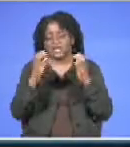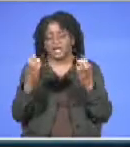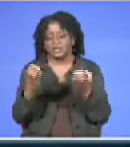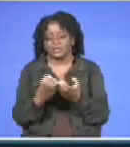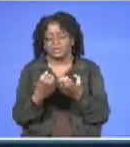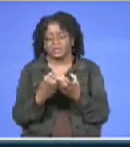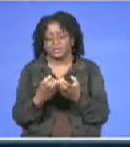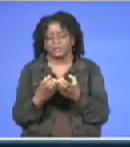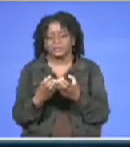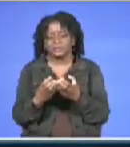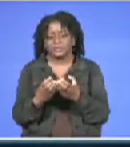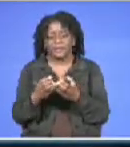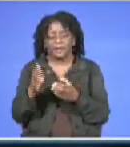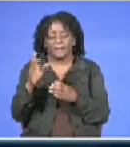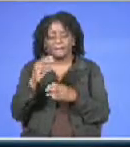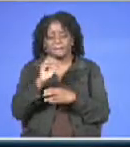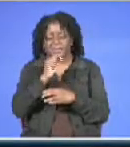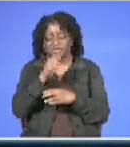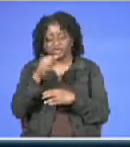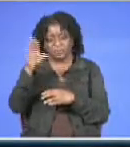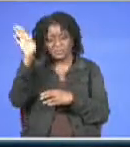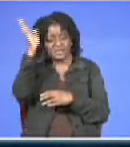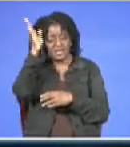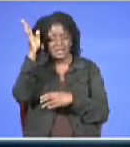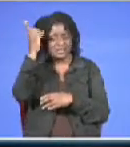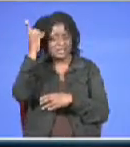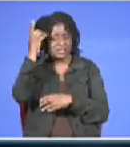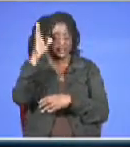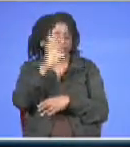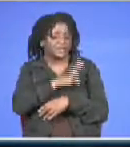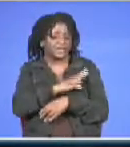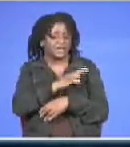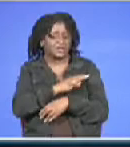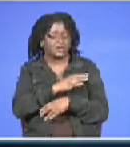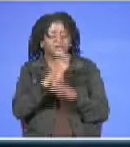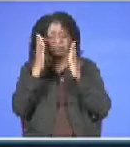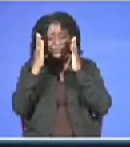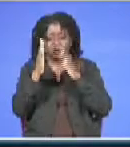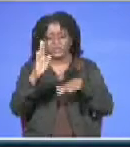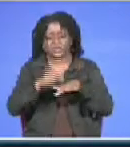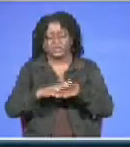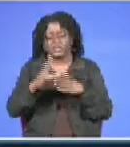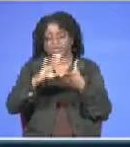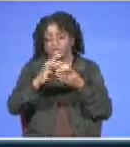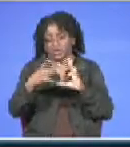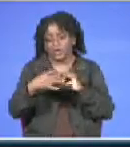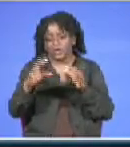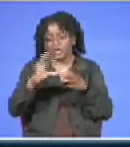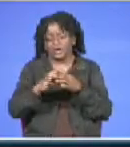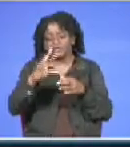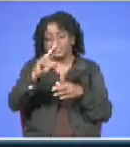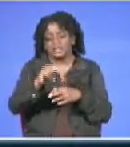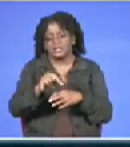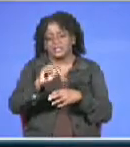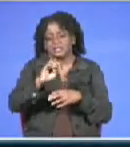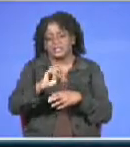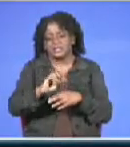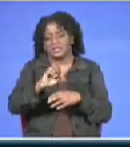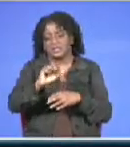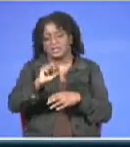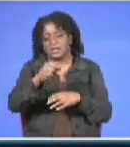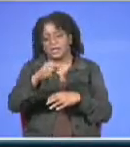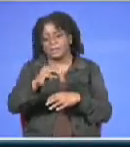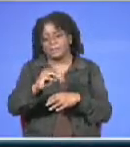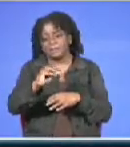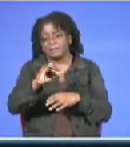Council President Bishop Delton Fernander focused on the story of Nehemiah and how God used him and a team of committed individuals.